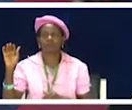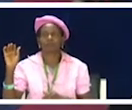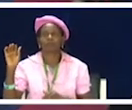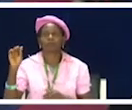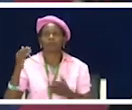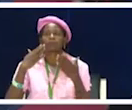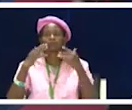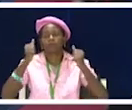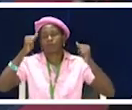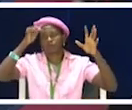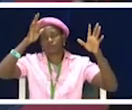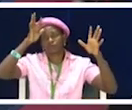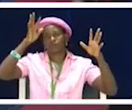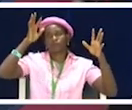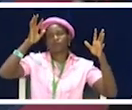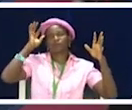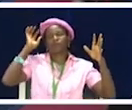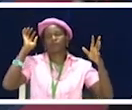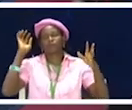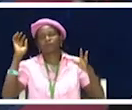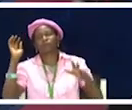Thank you, Father.